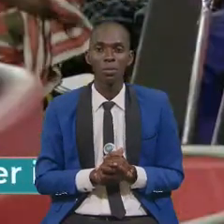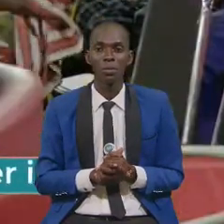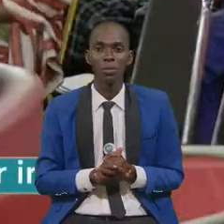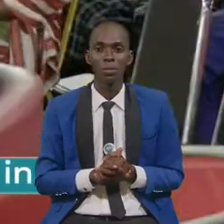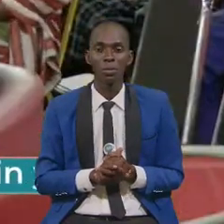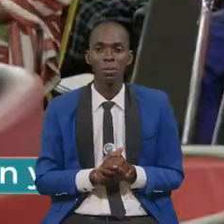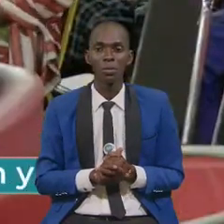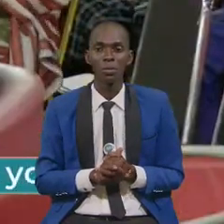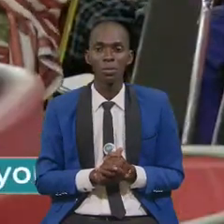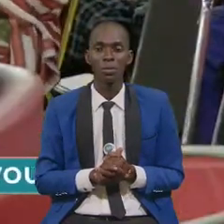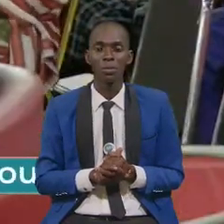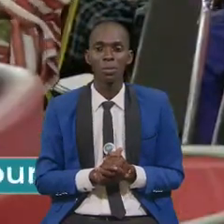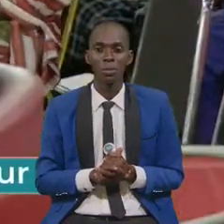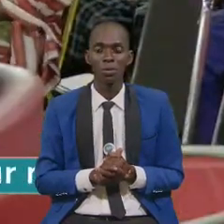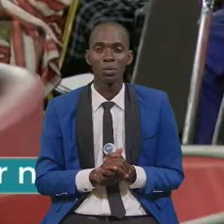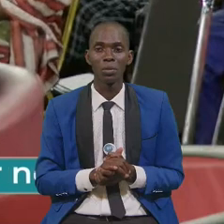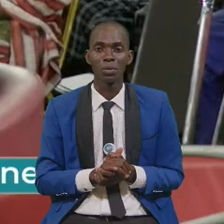Thank you.